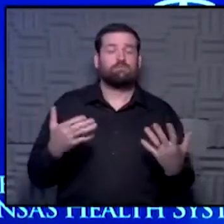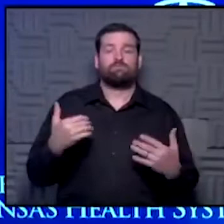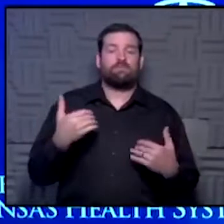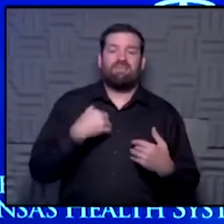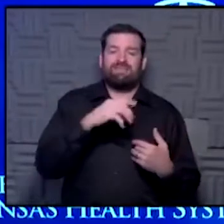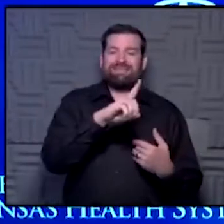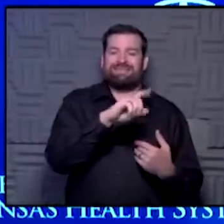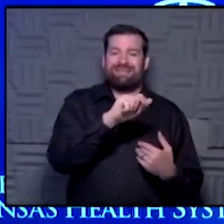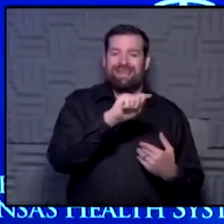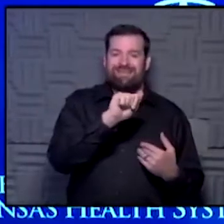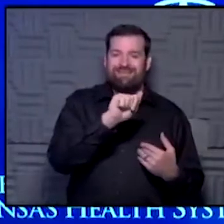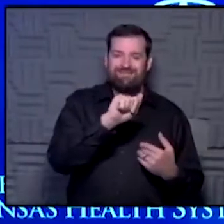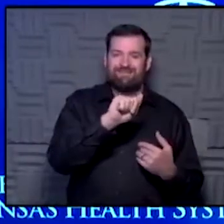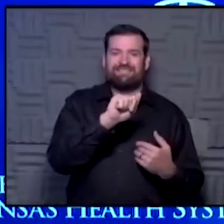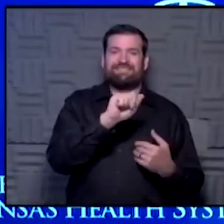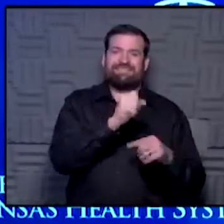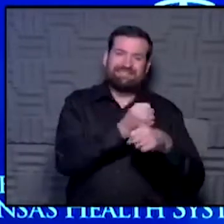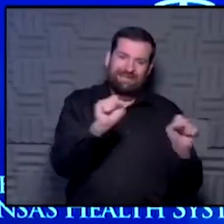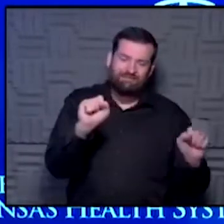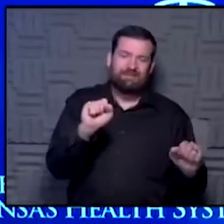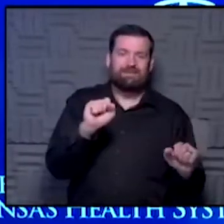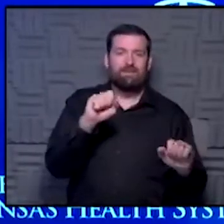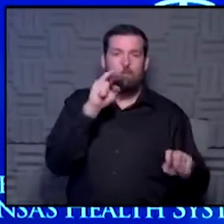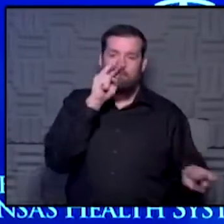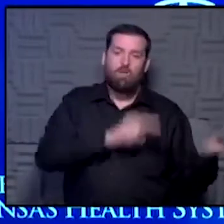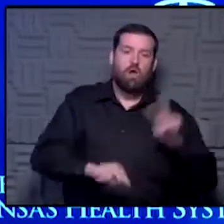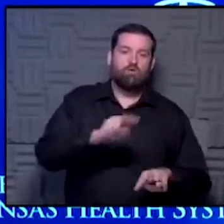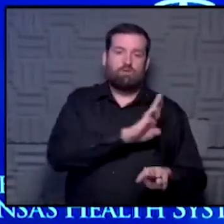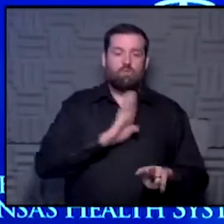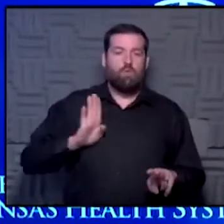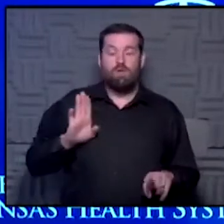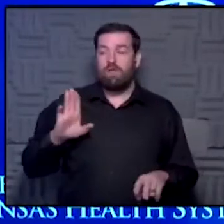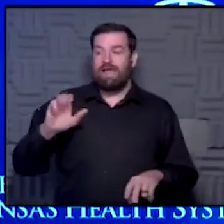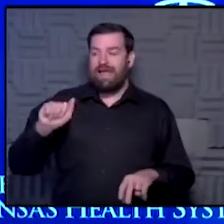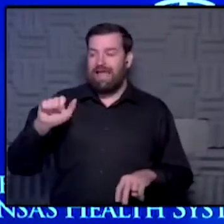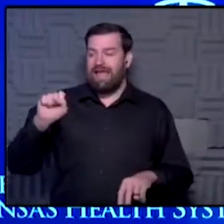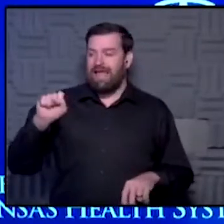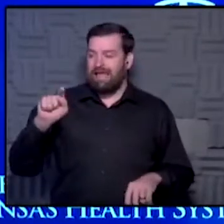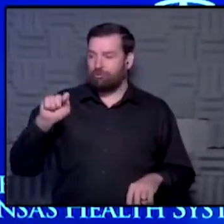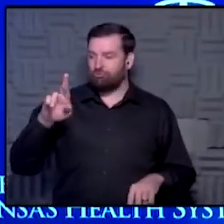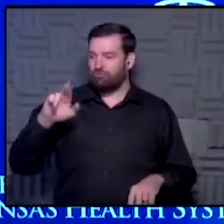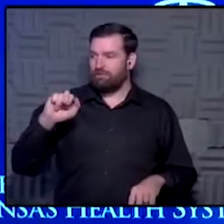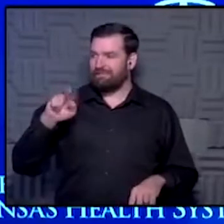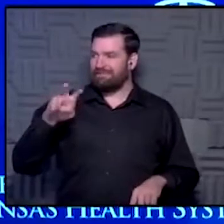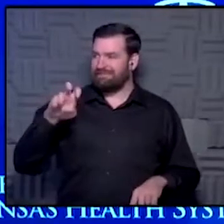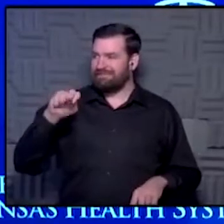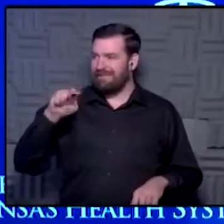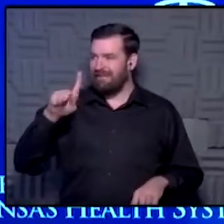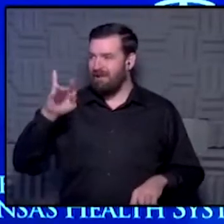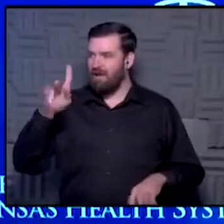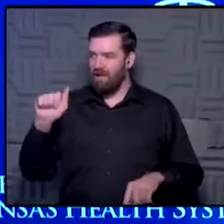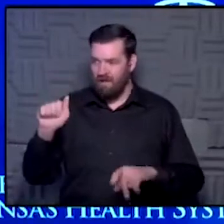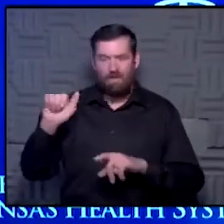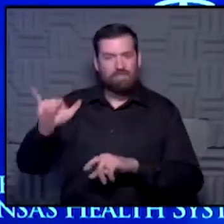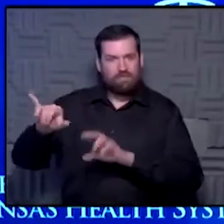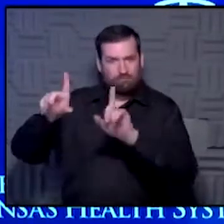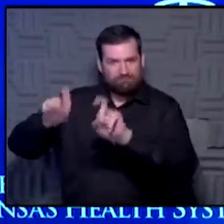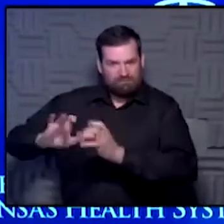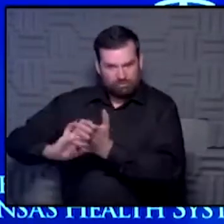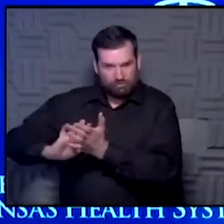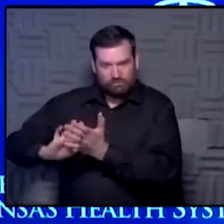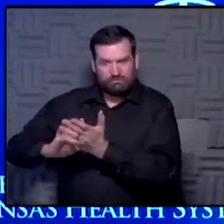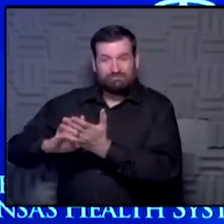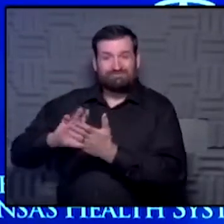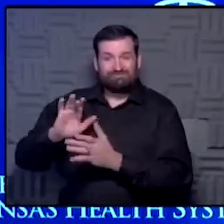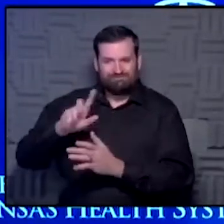safety monitoring boards. That's what stopped the AstraZeneca trial because of an untoward event in one patient. And the government may